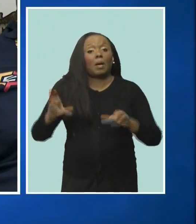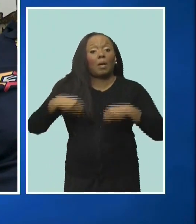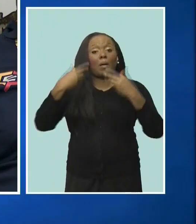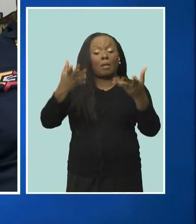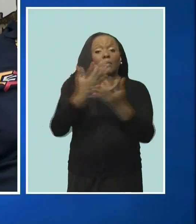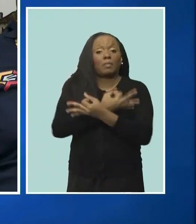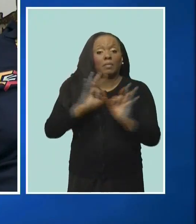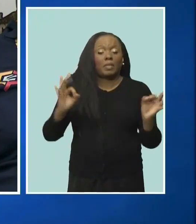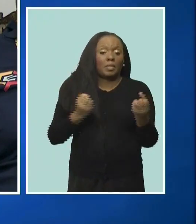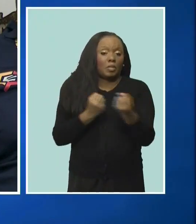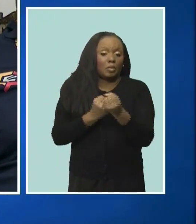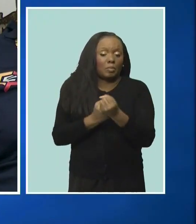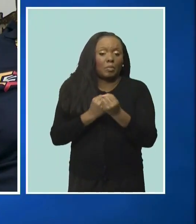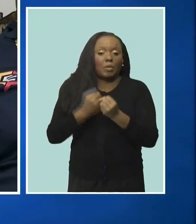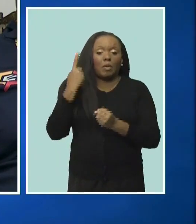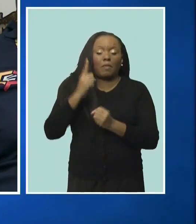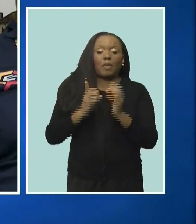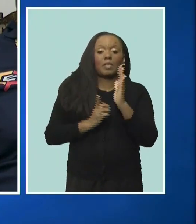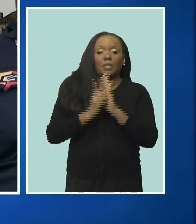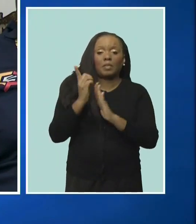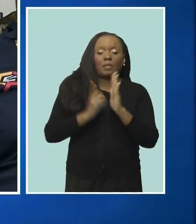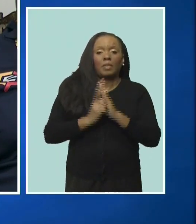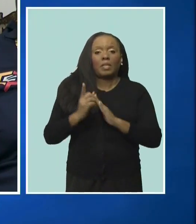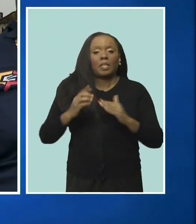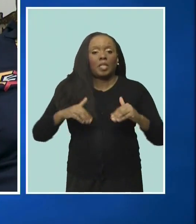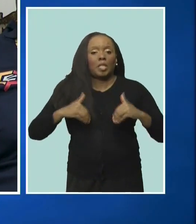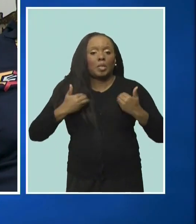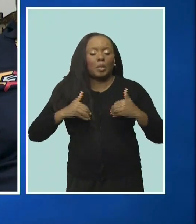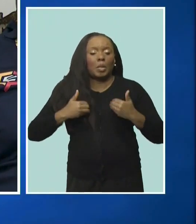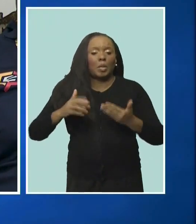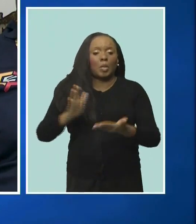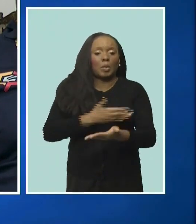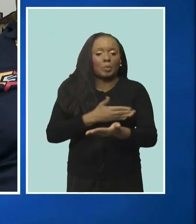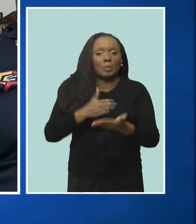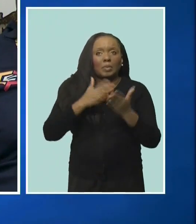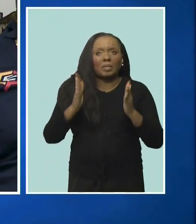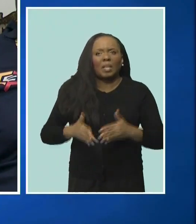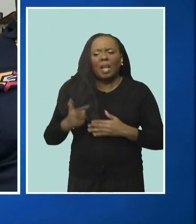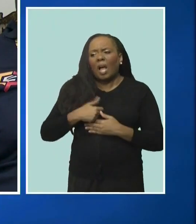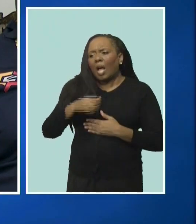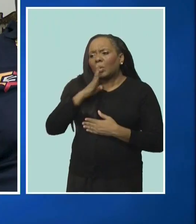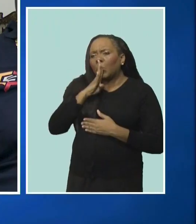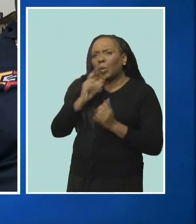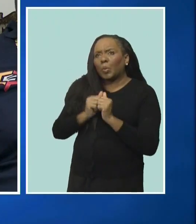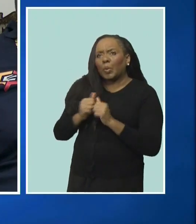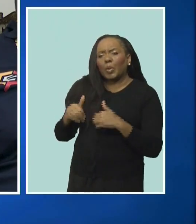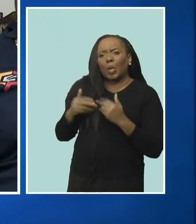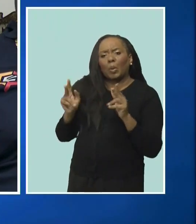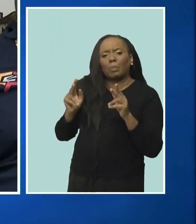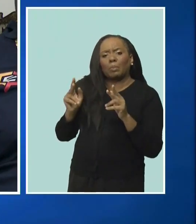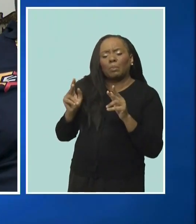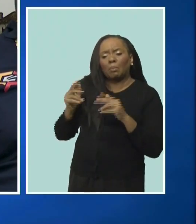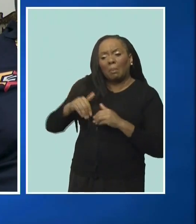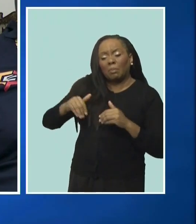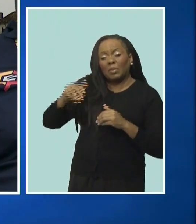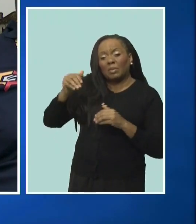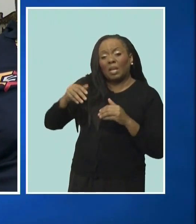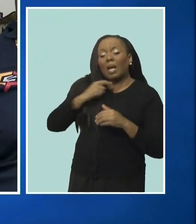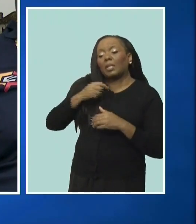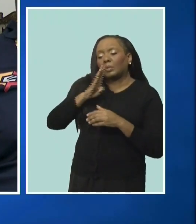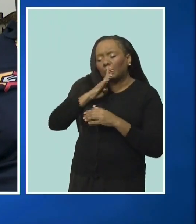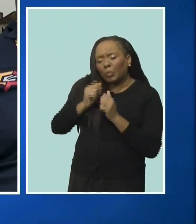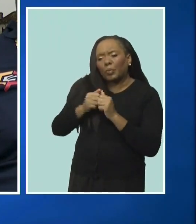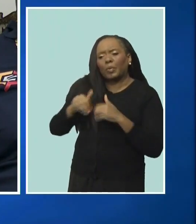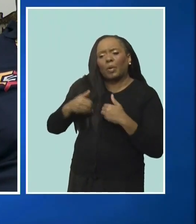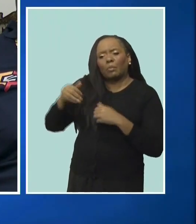support to develop artists, young artists. When I talk to these young men about their idea as well, and you've heard it, this